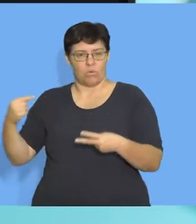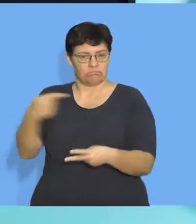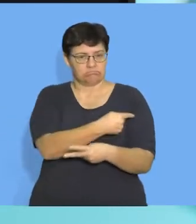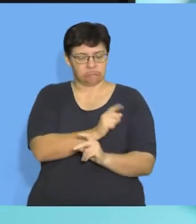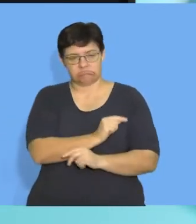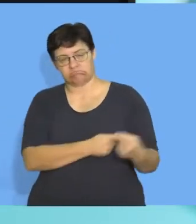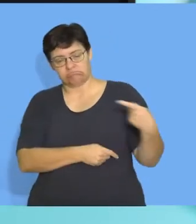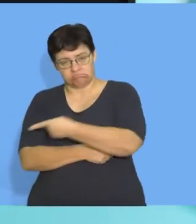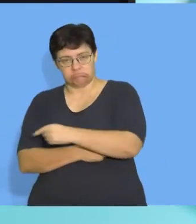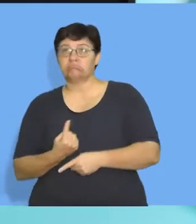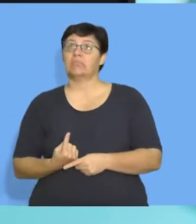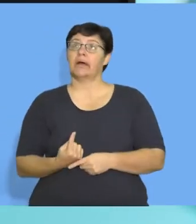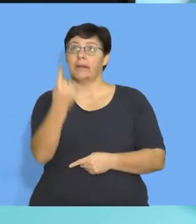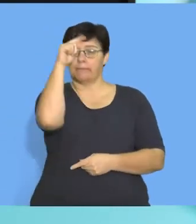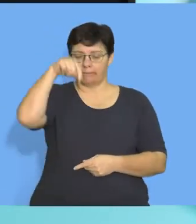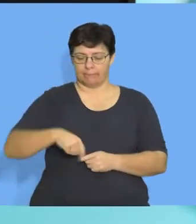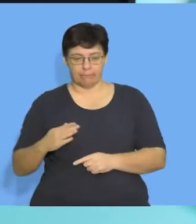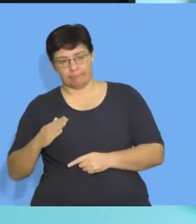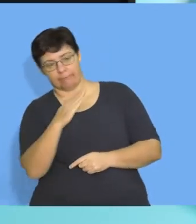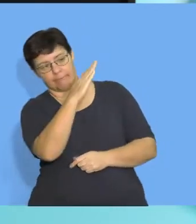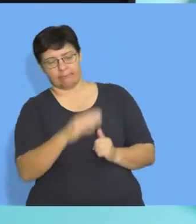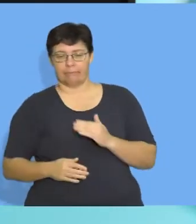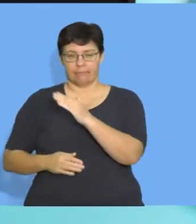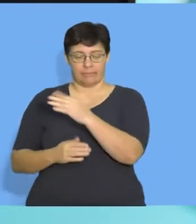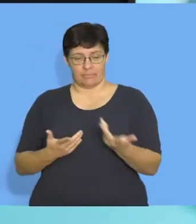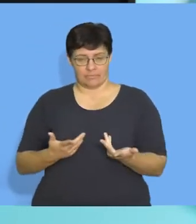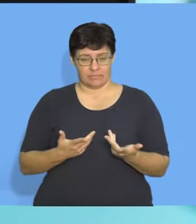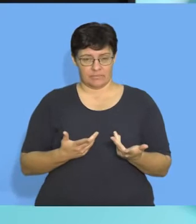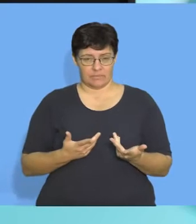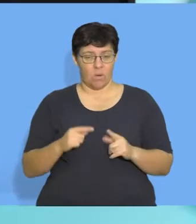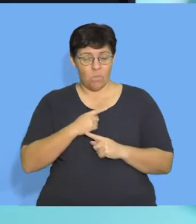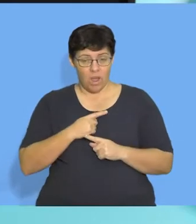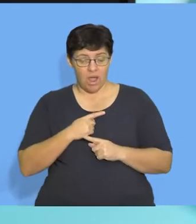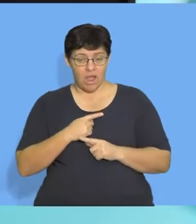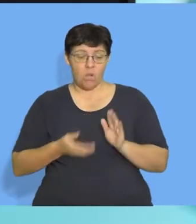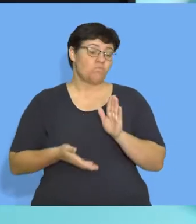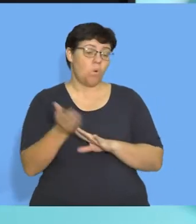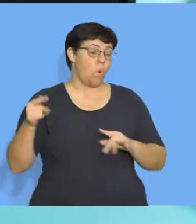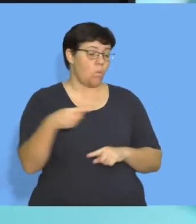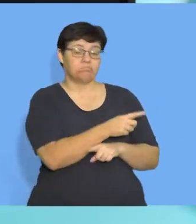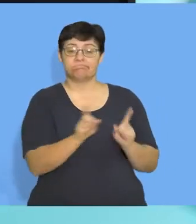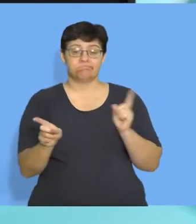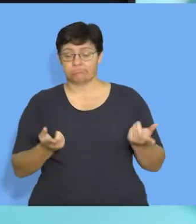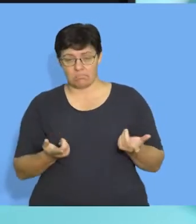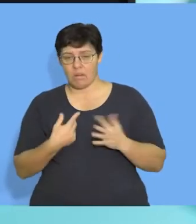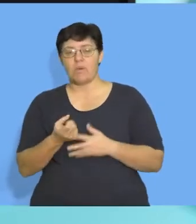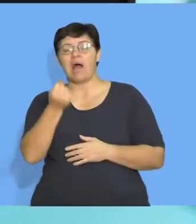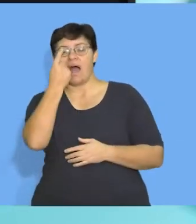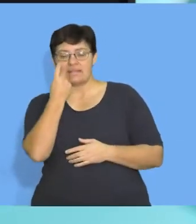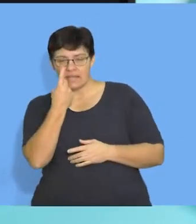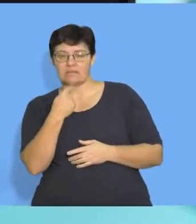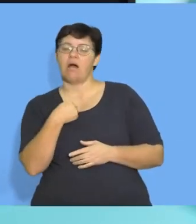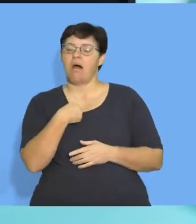direction it moves in, because the direction is very important. It helps us understand the